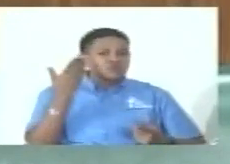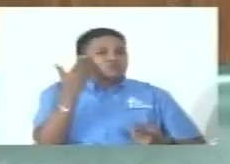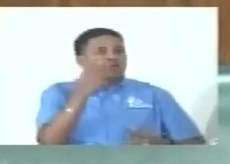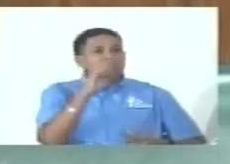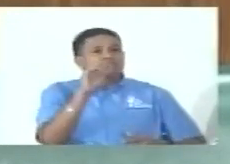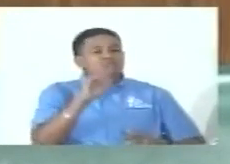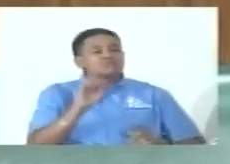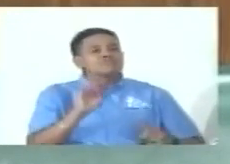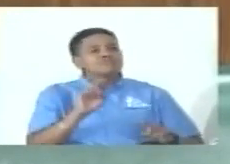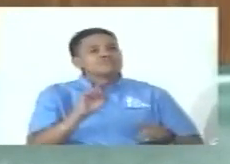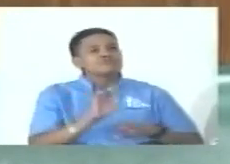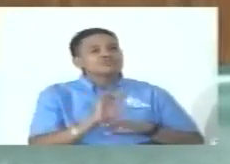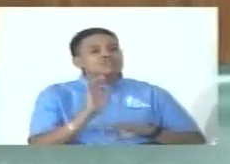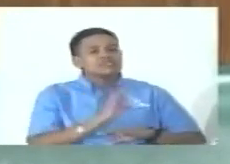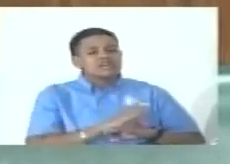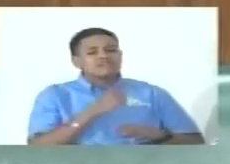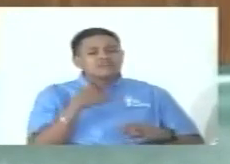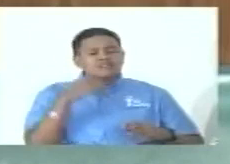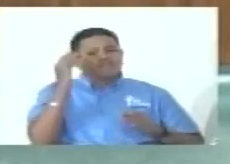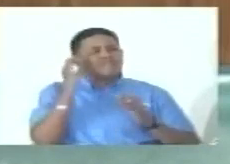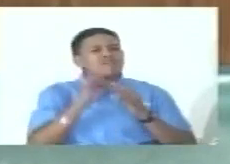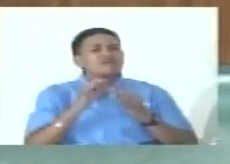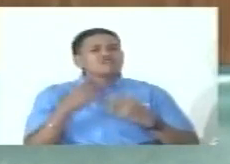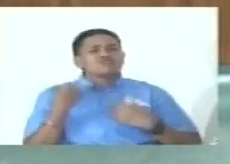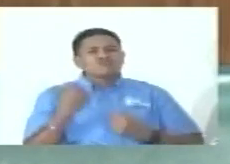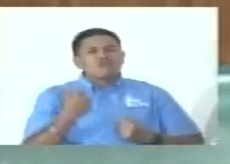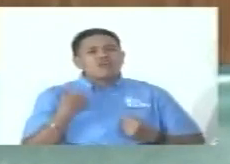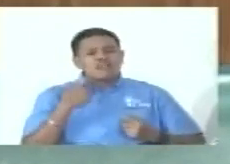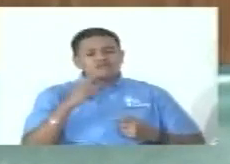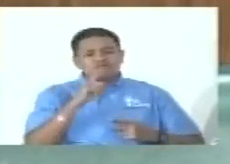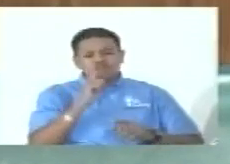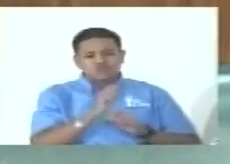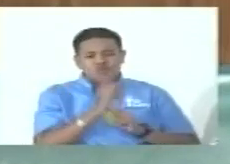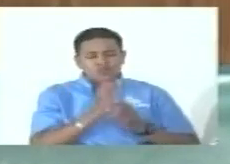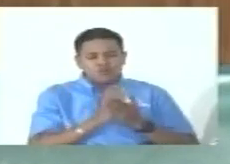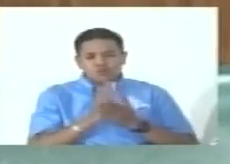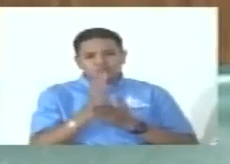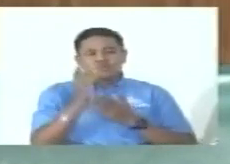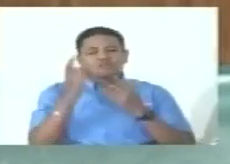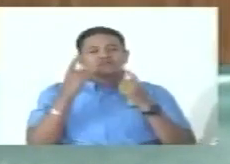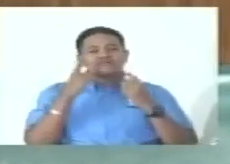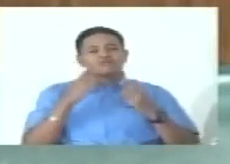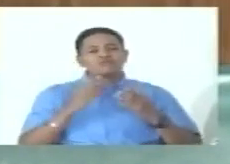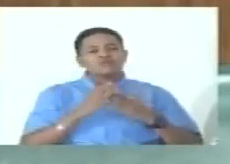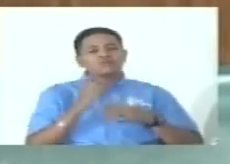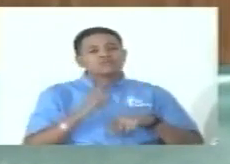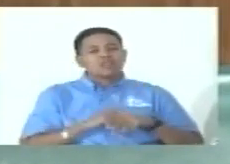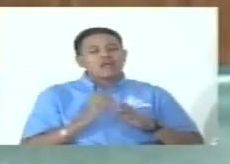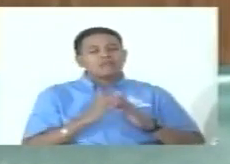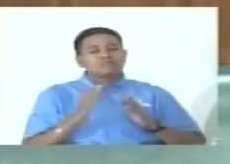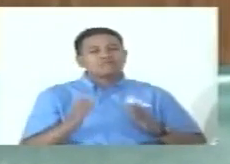his faith was strong, and I have no doubt it took him through the period.